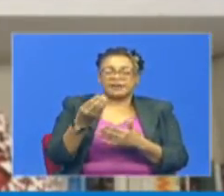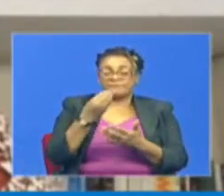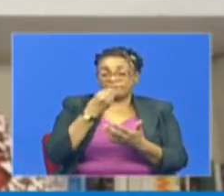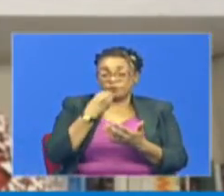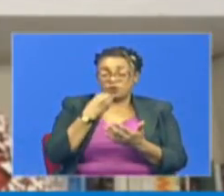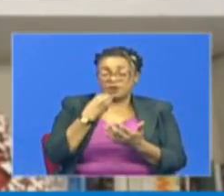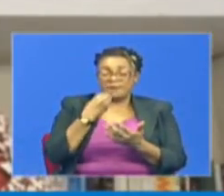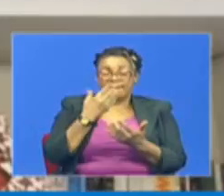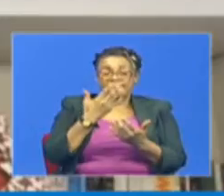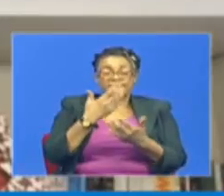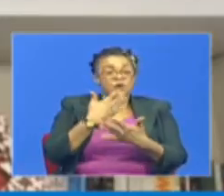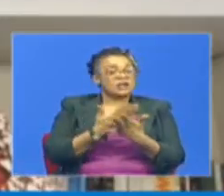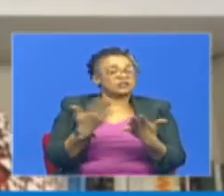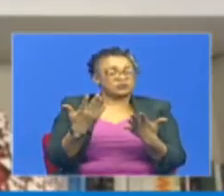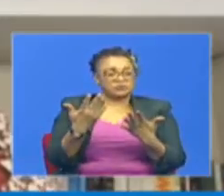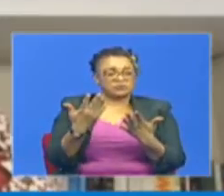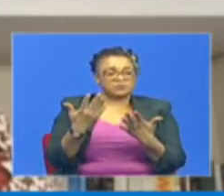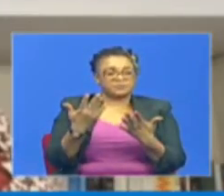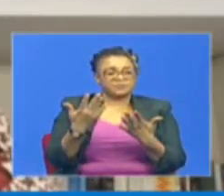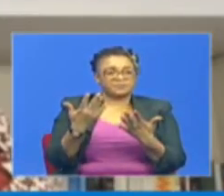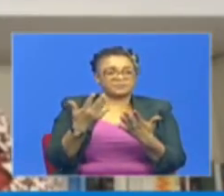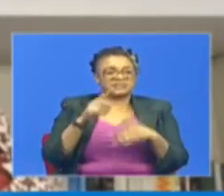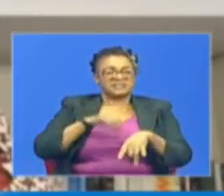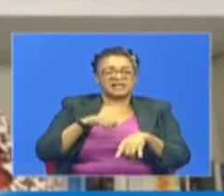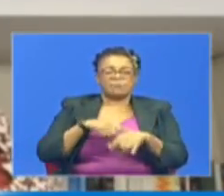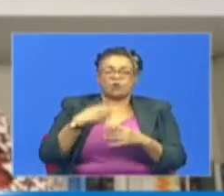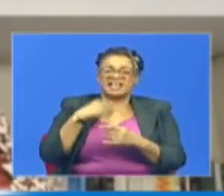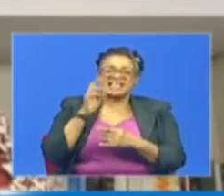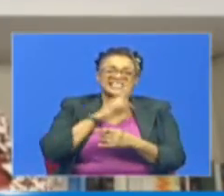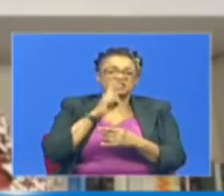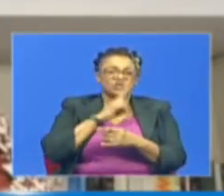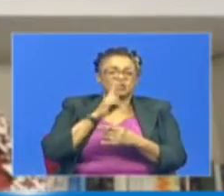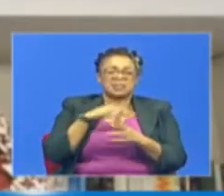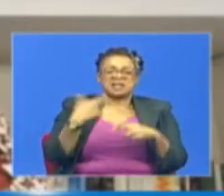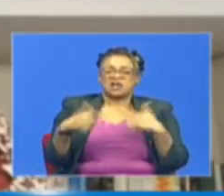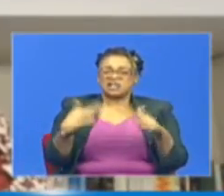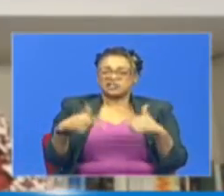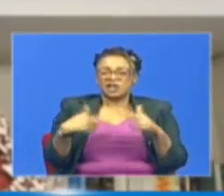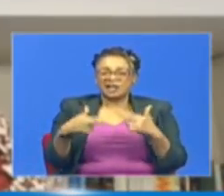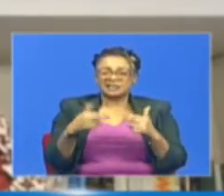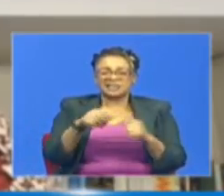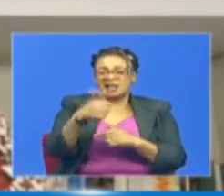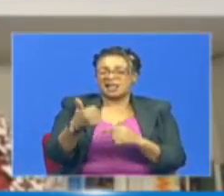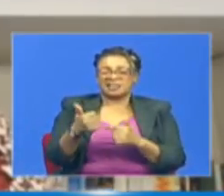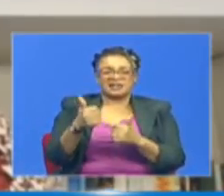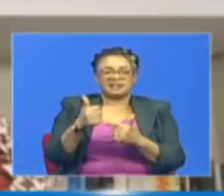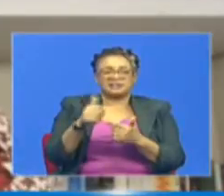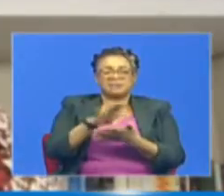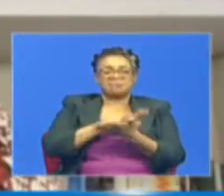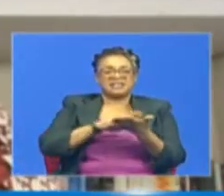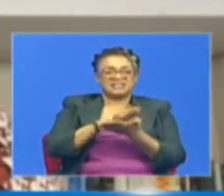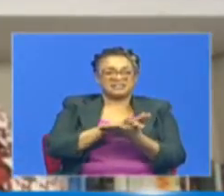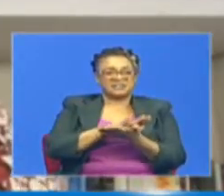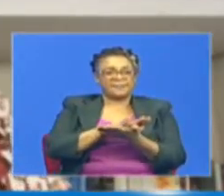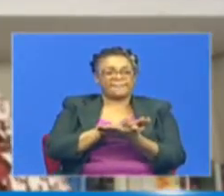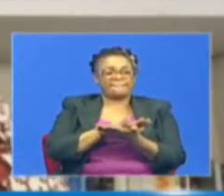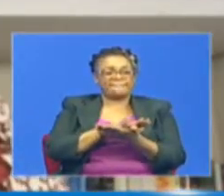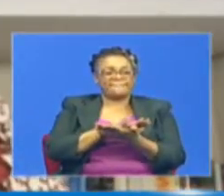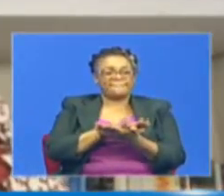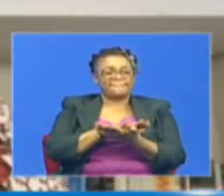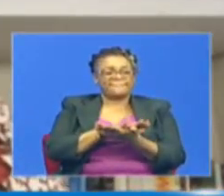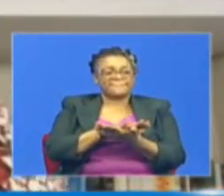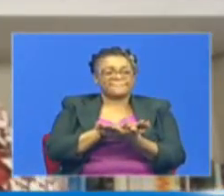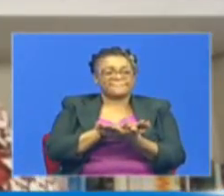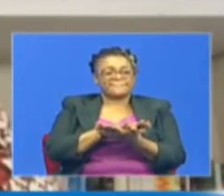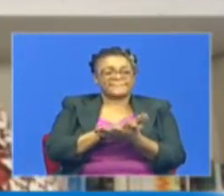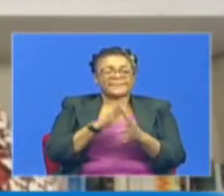especially when there was restriction on restaurants and eateries and other such places. Now, if